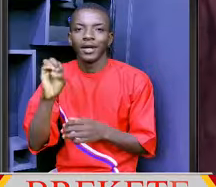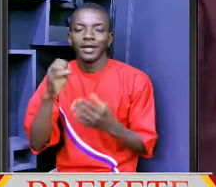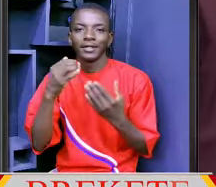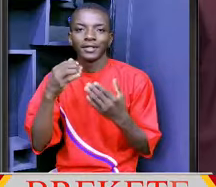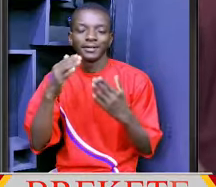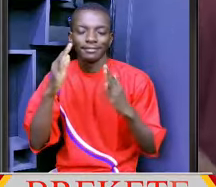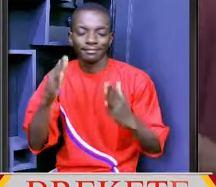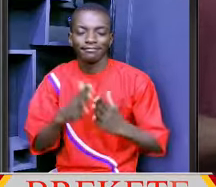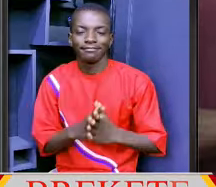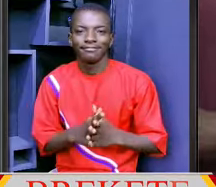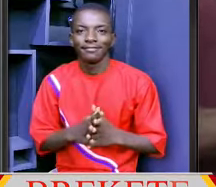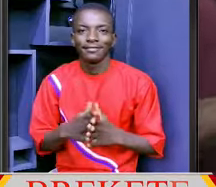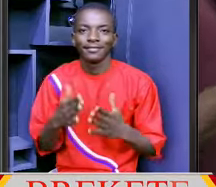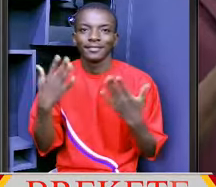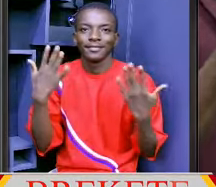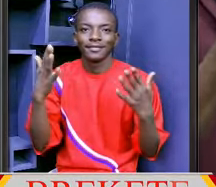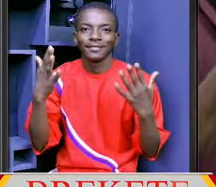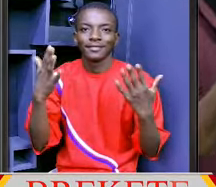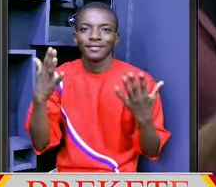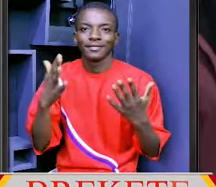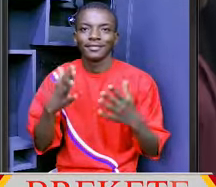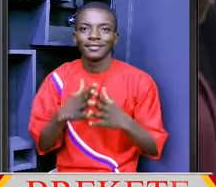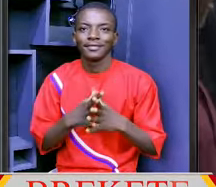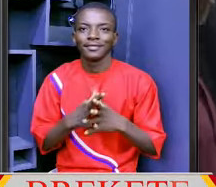thank you, Brekete family.